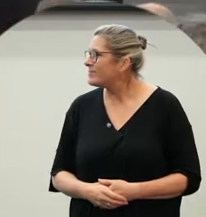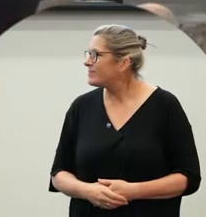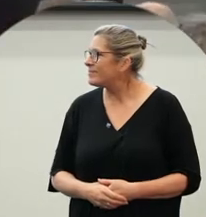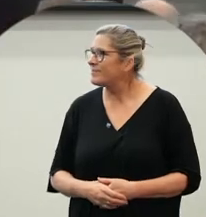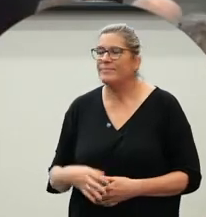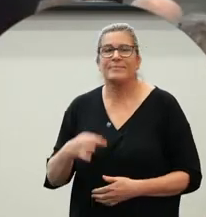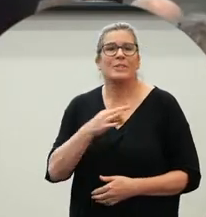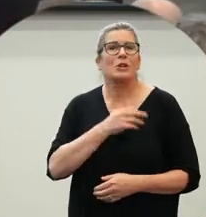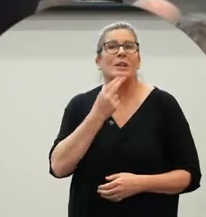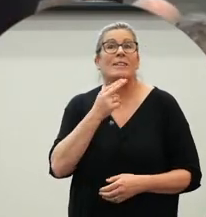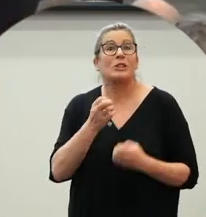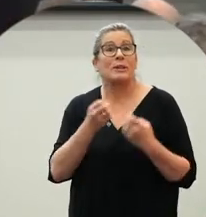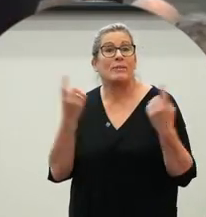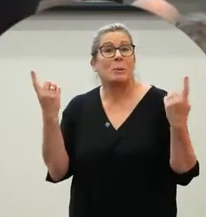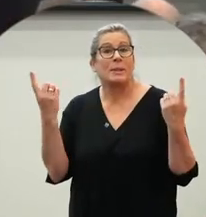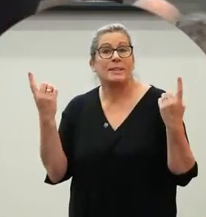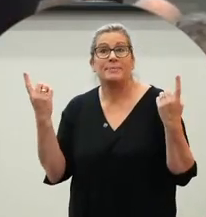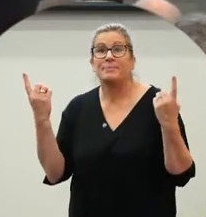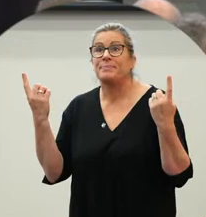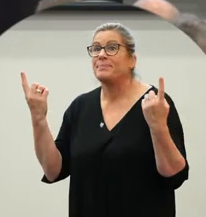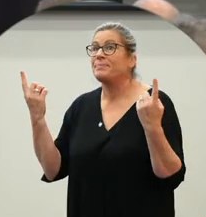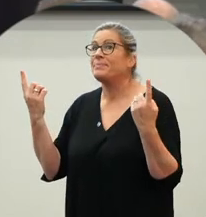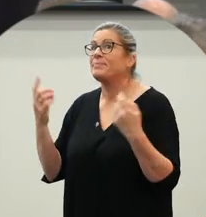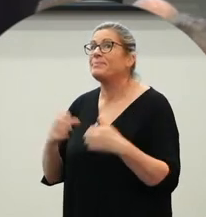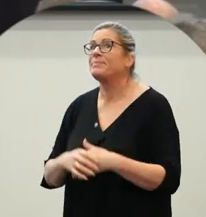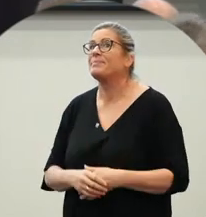Good afternoon, everybody. Hi.